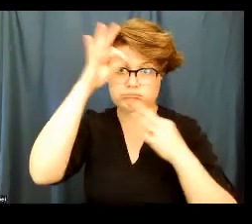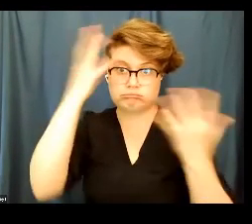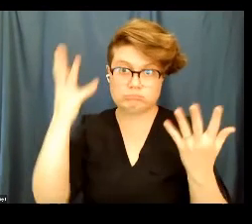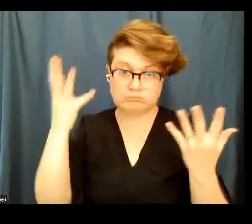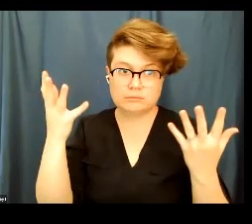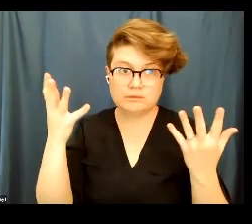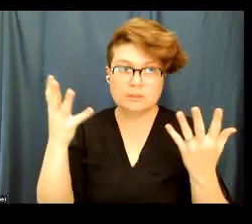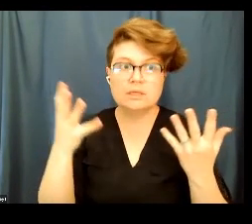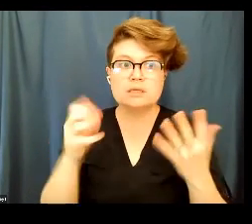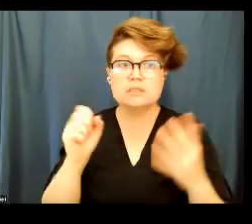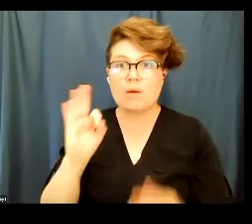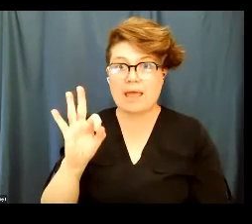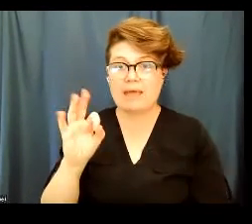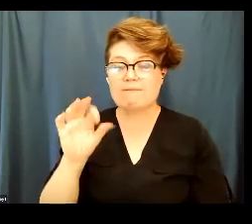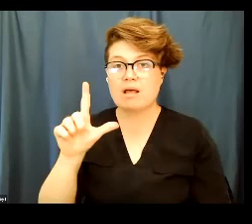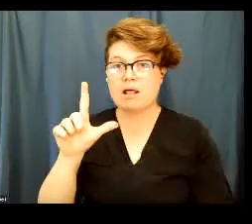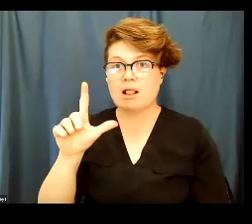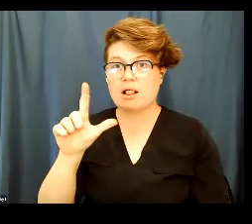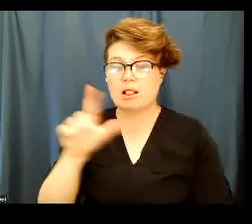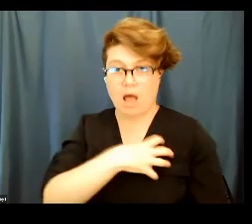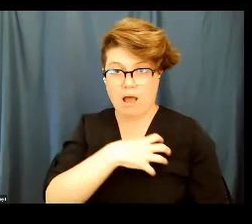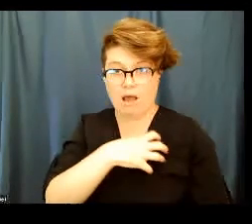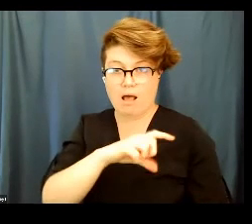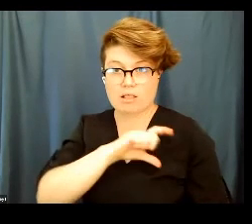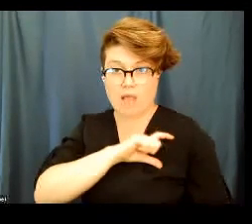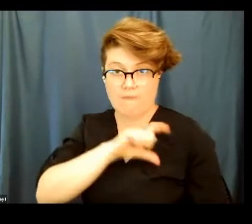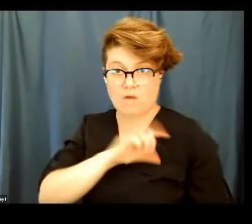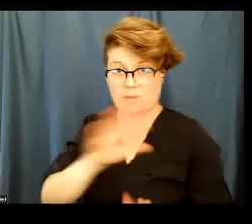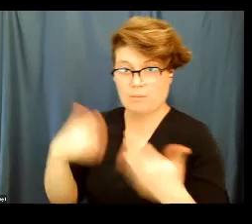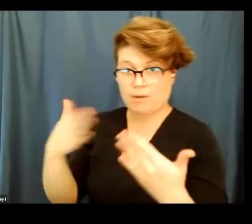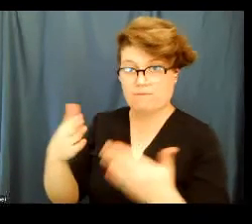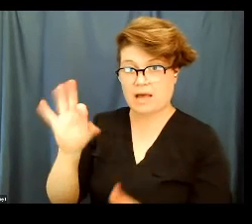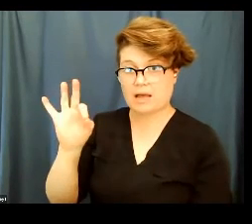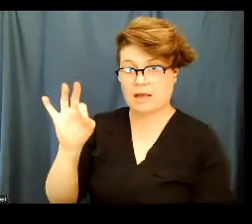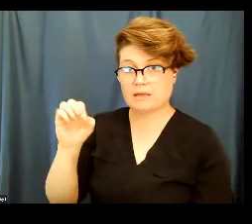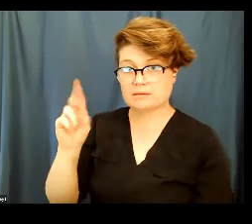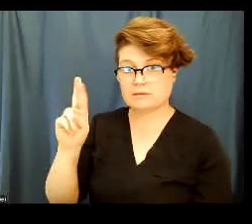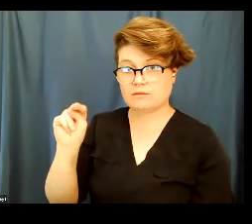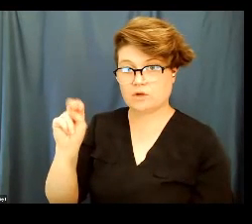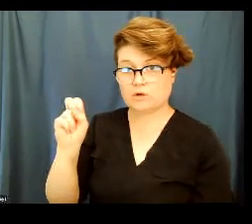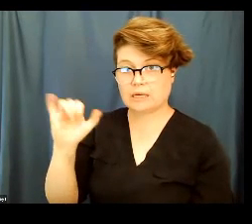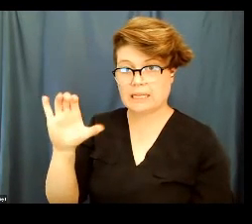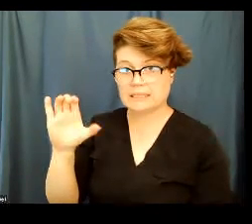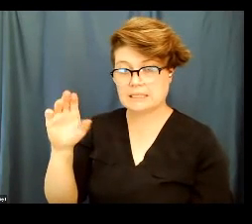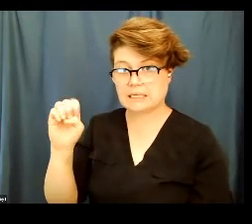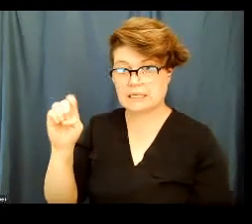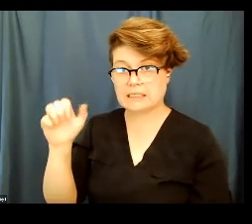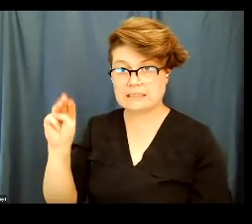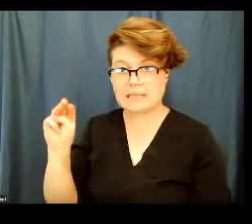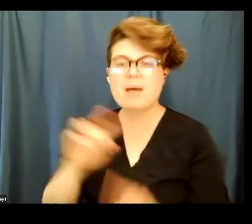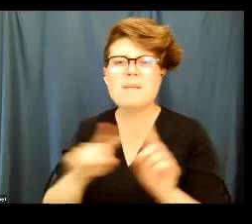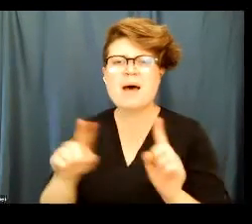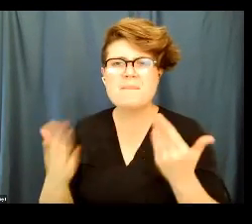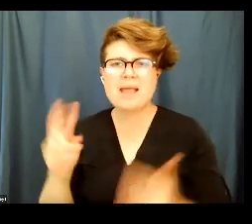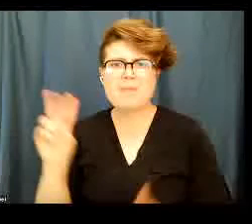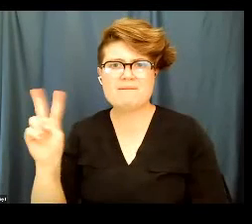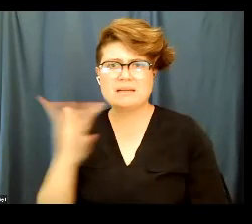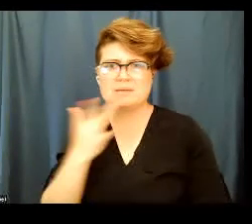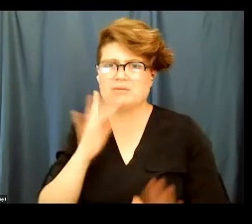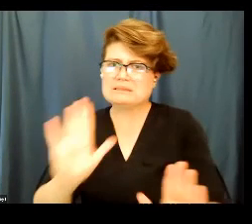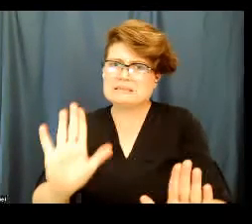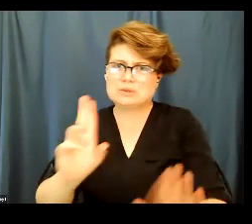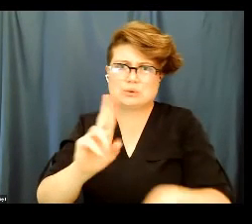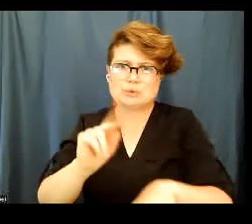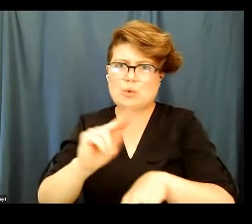providing the forensic exam as an option, but maybe a survivor just wants regular healthcare, right? They don't want a forensic exam, they just want to see